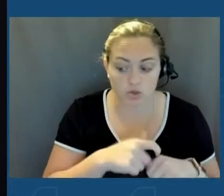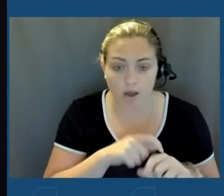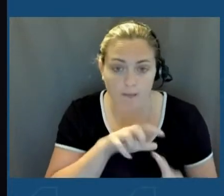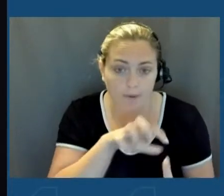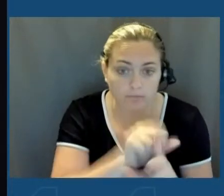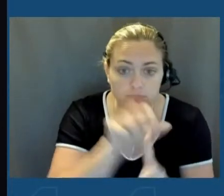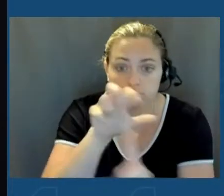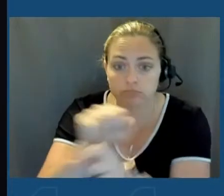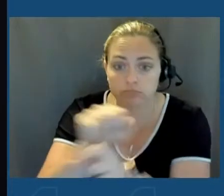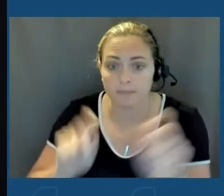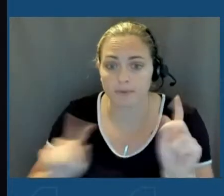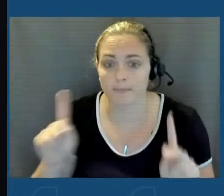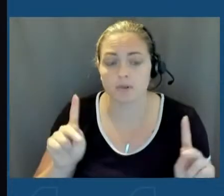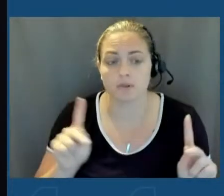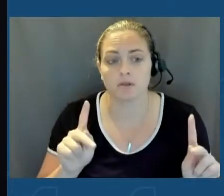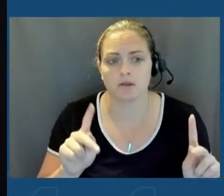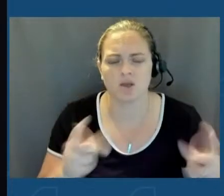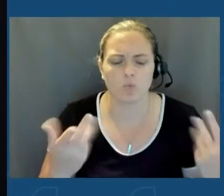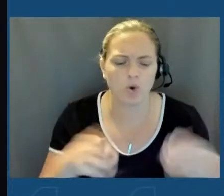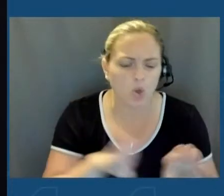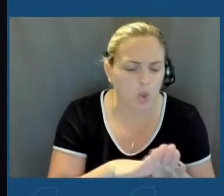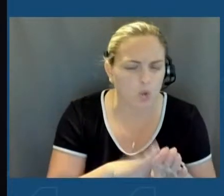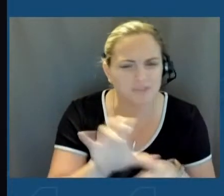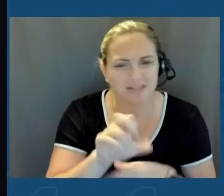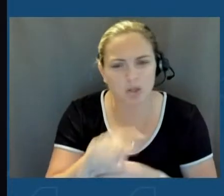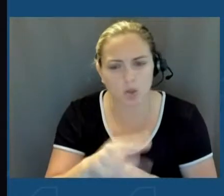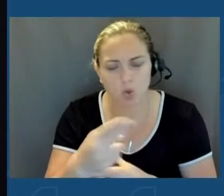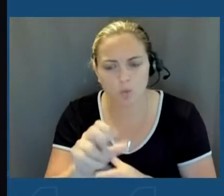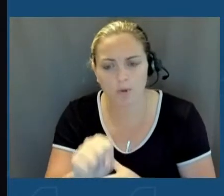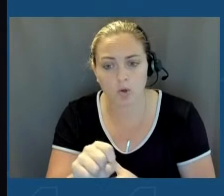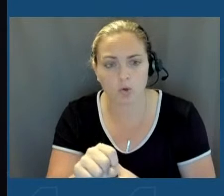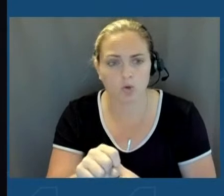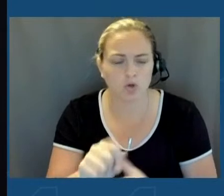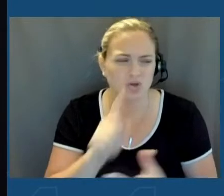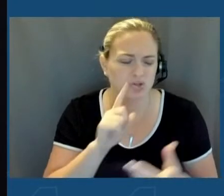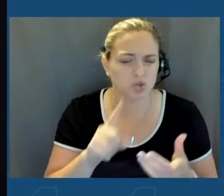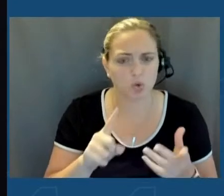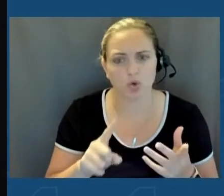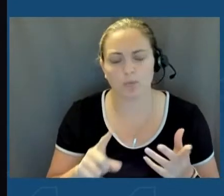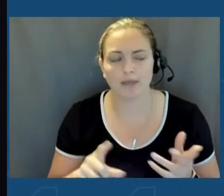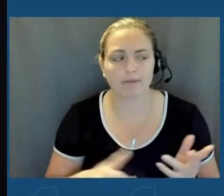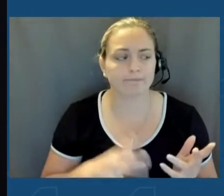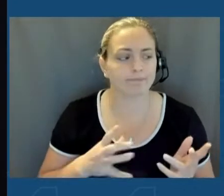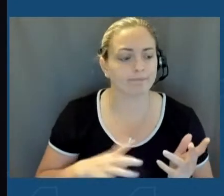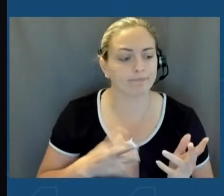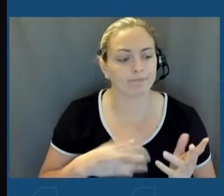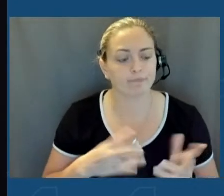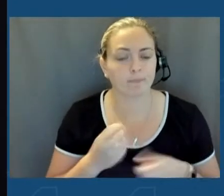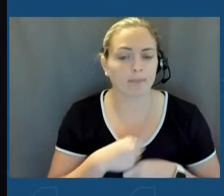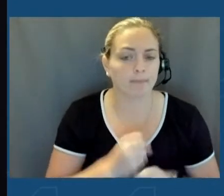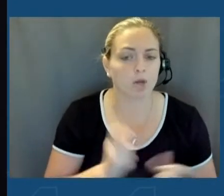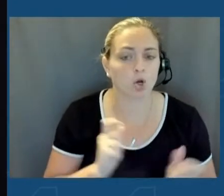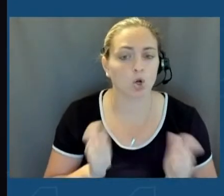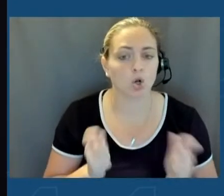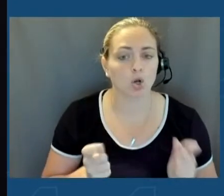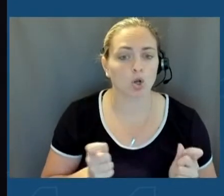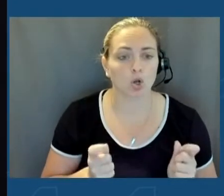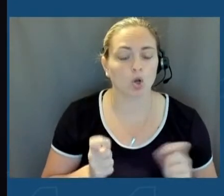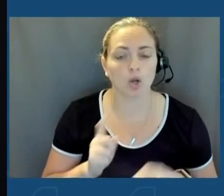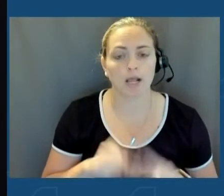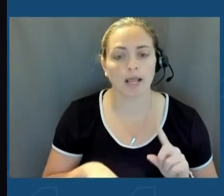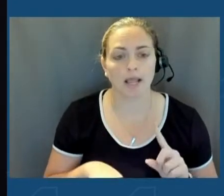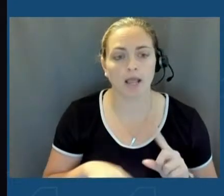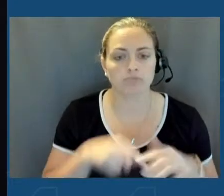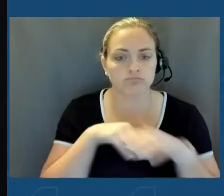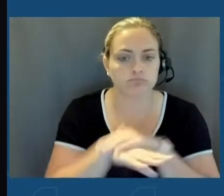we're closing loopholes so the firearms that are being so cleverly manufactured or altered cannot evade